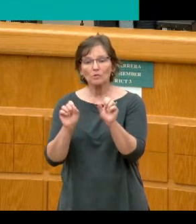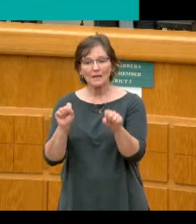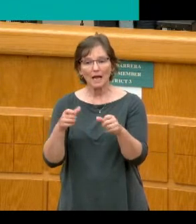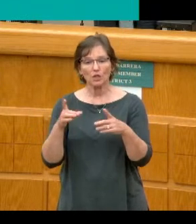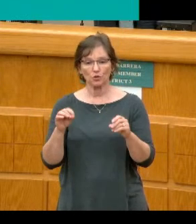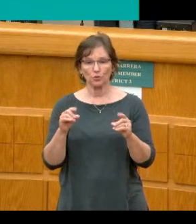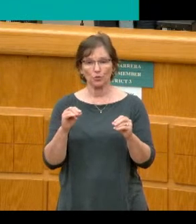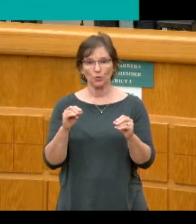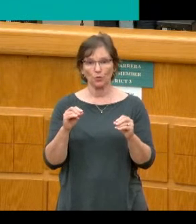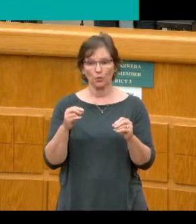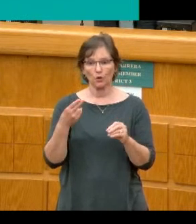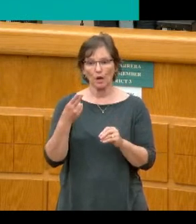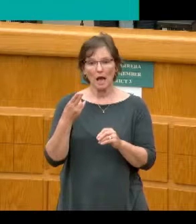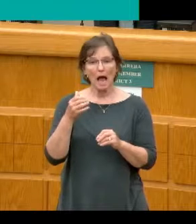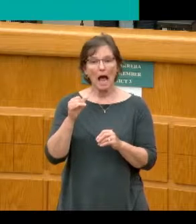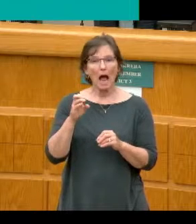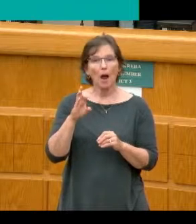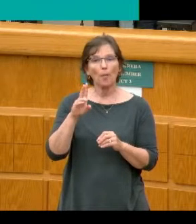area.